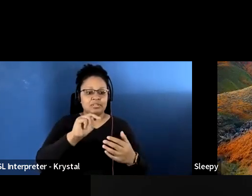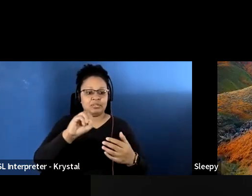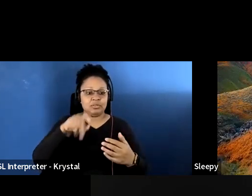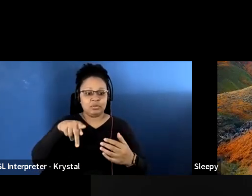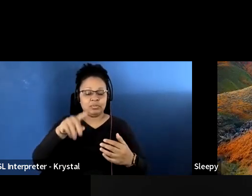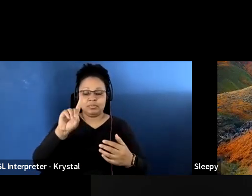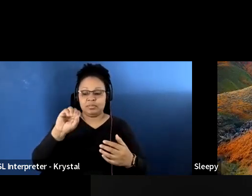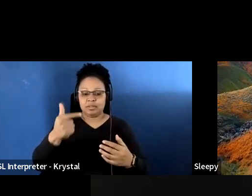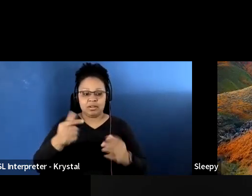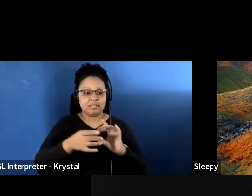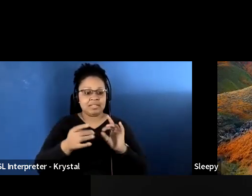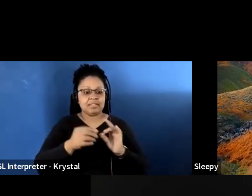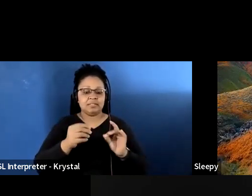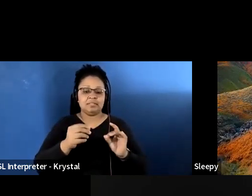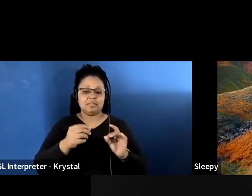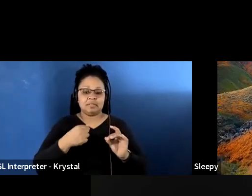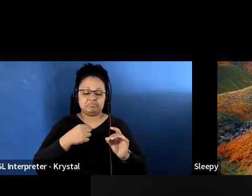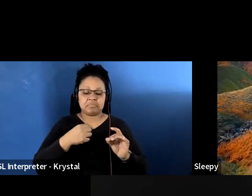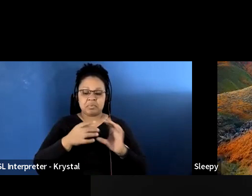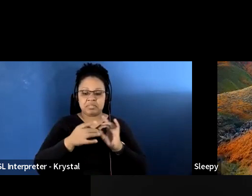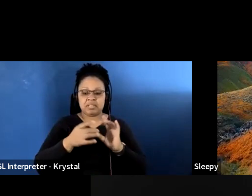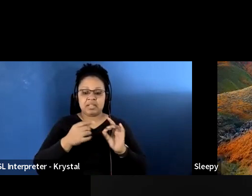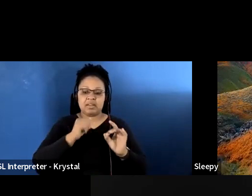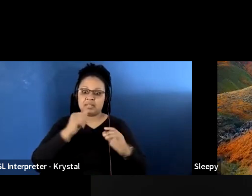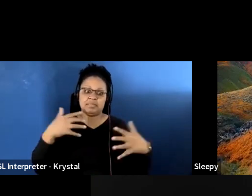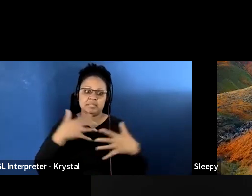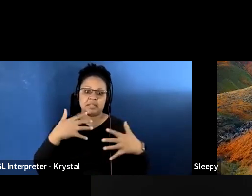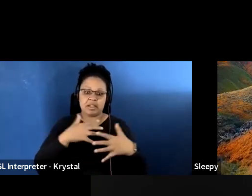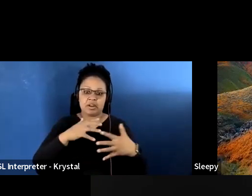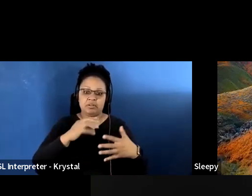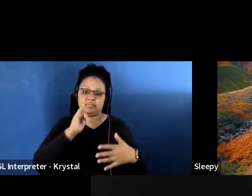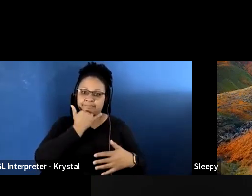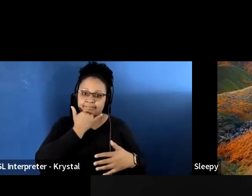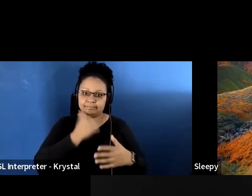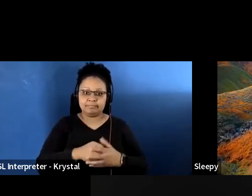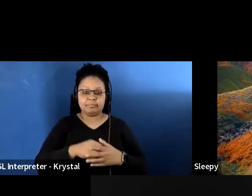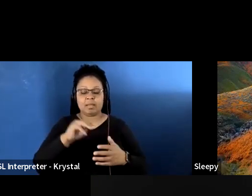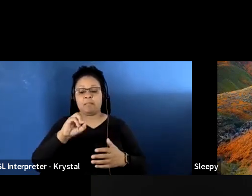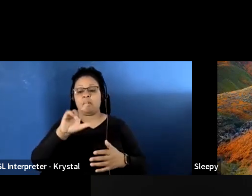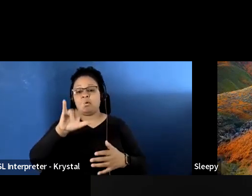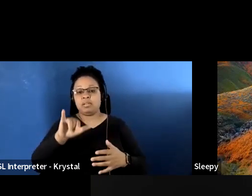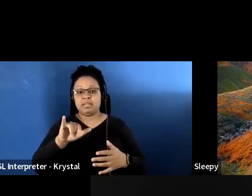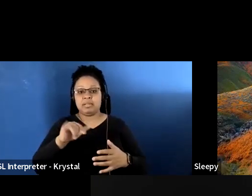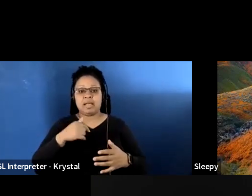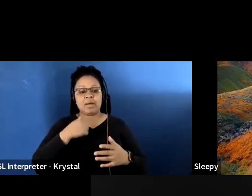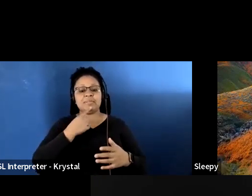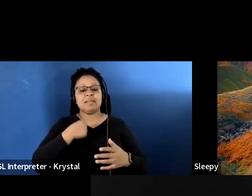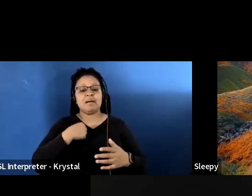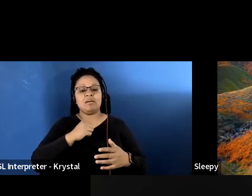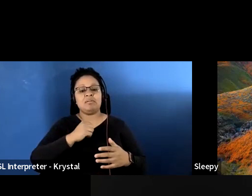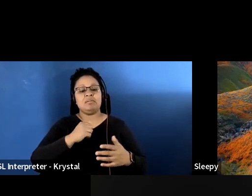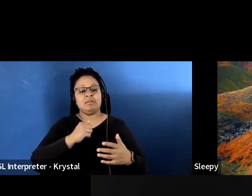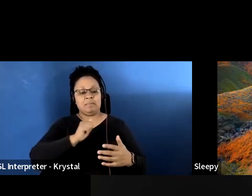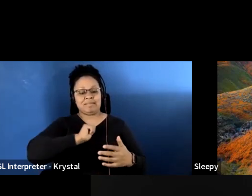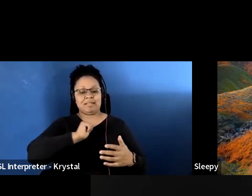up. Yes, because we're all going to do it. And I would say to tell myself to slow down and stop trying to